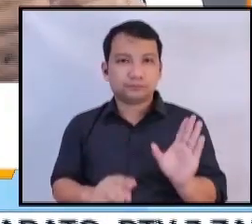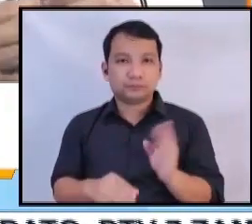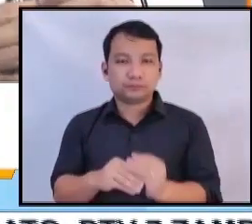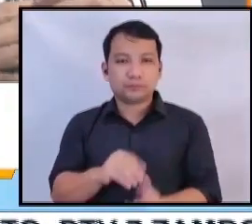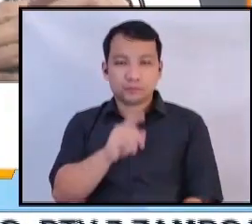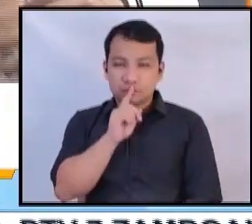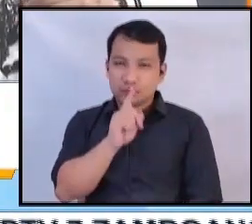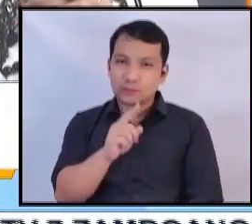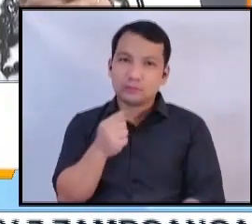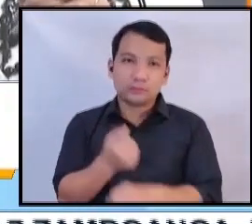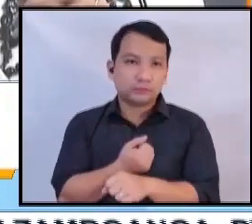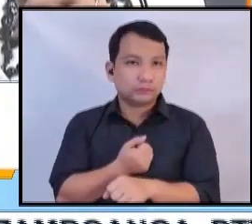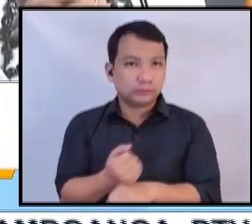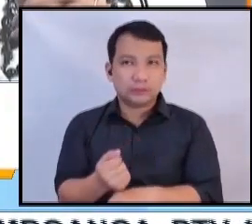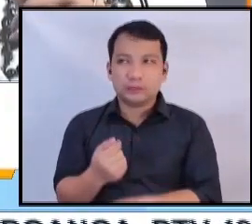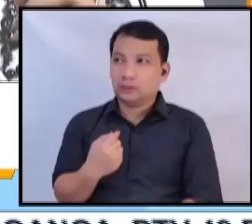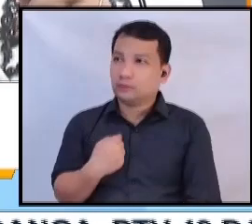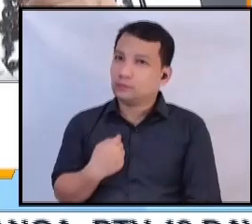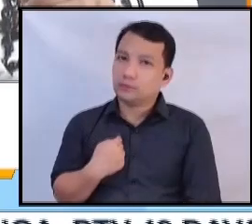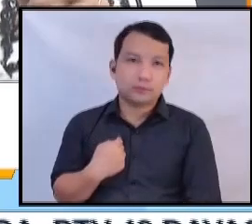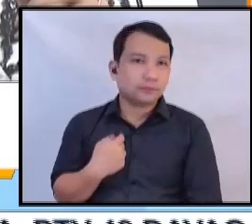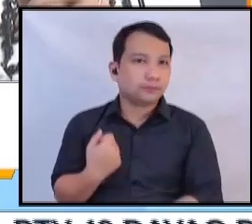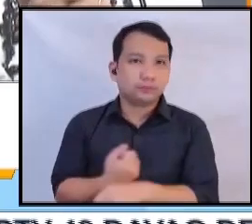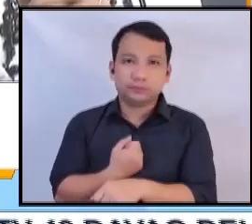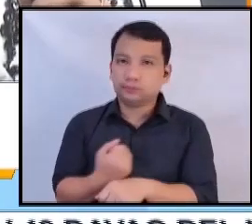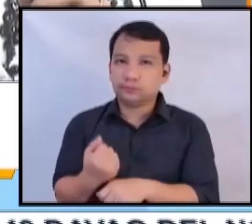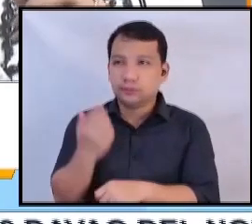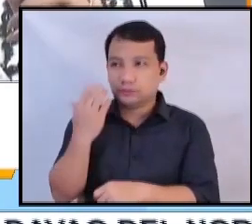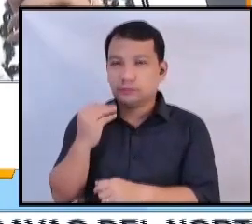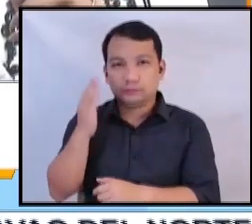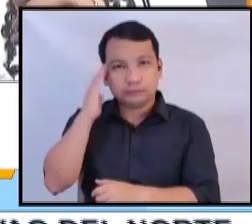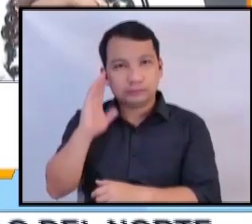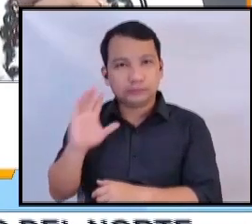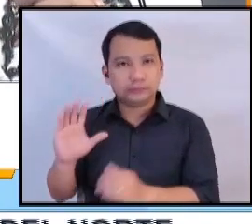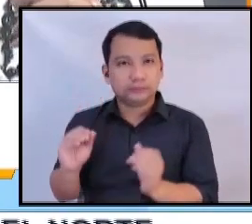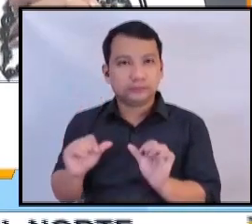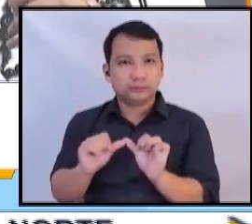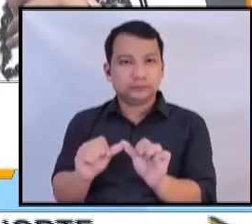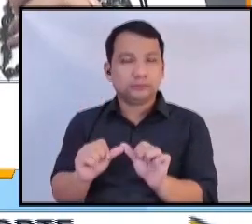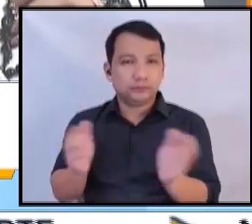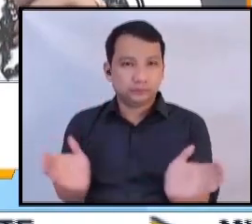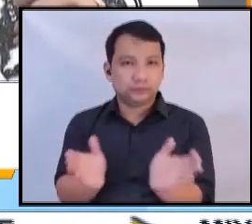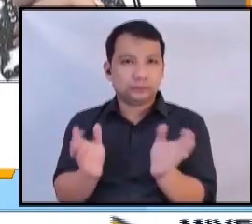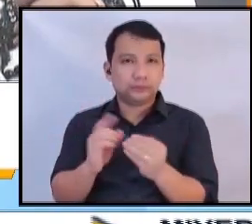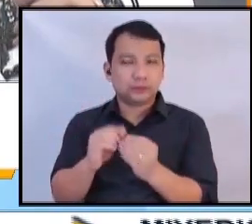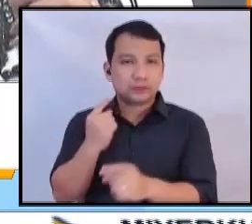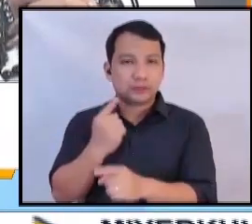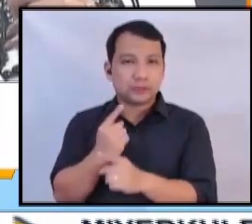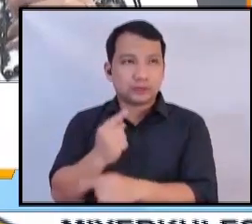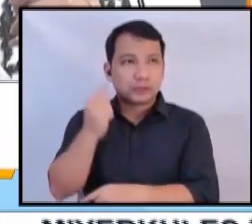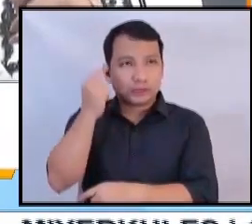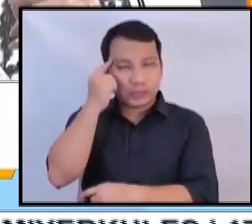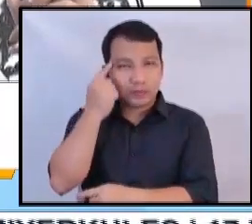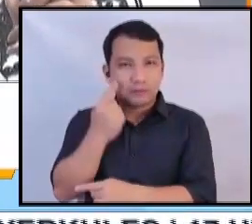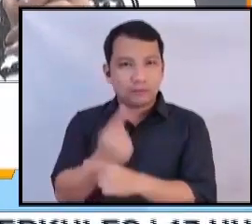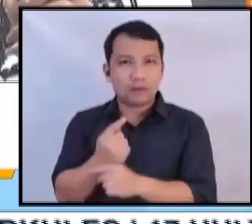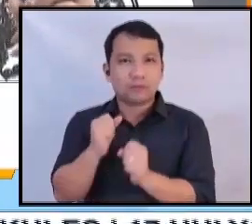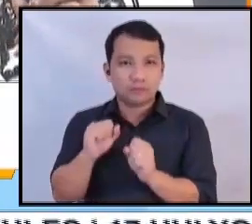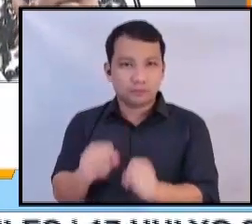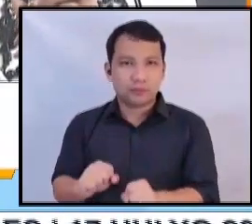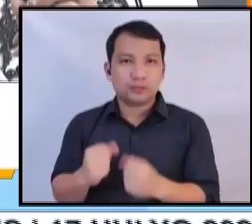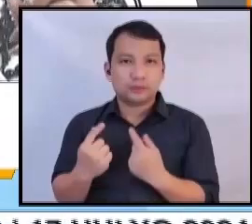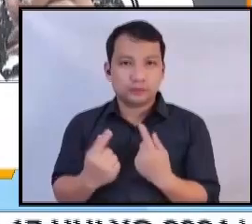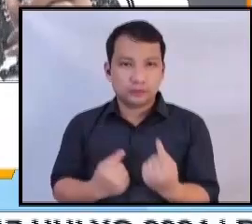I've been there and I know the struggles, but with just the perseverance and right mindset that you can do it, that you